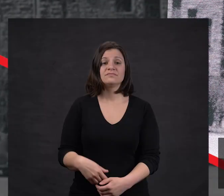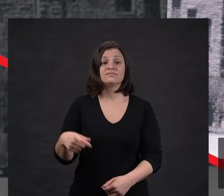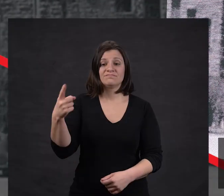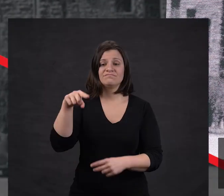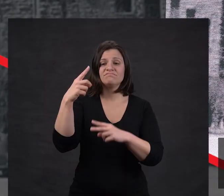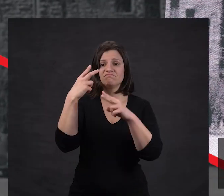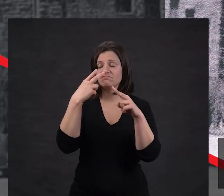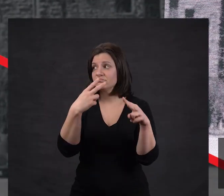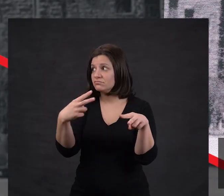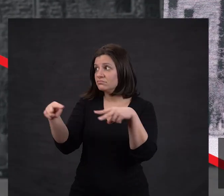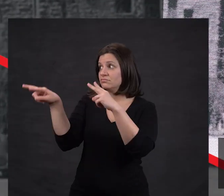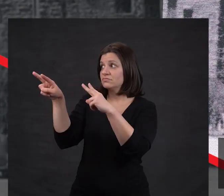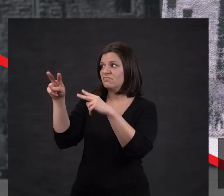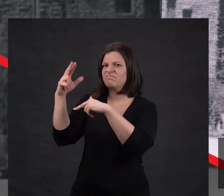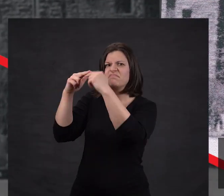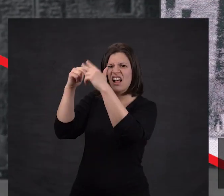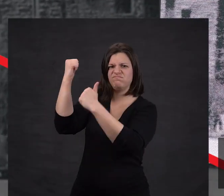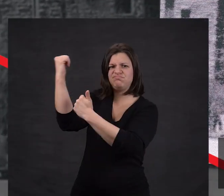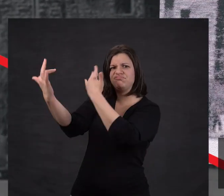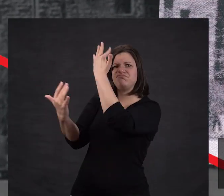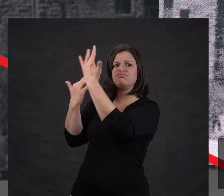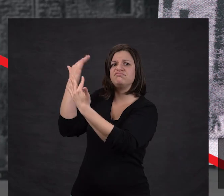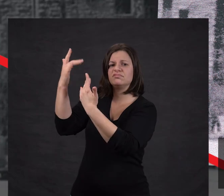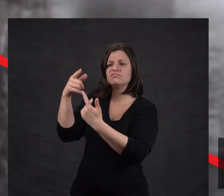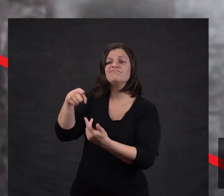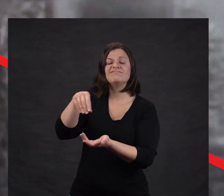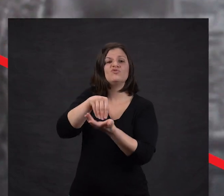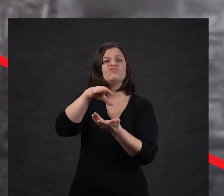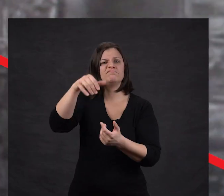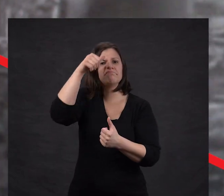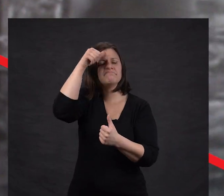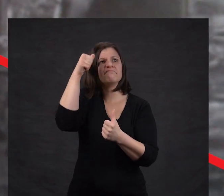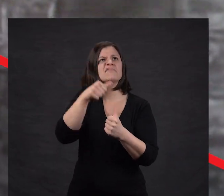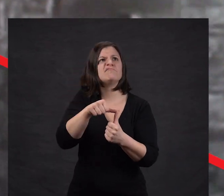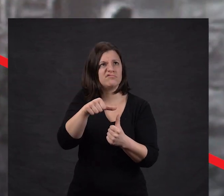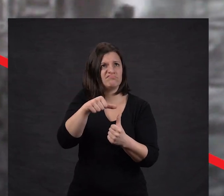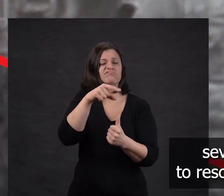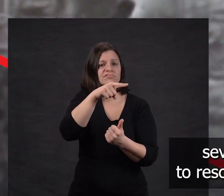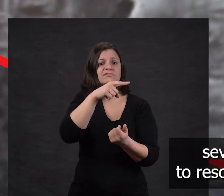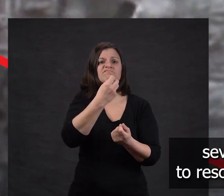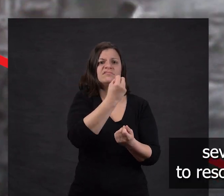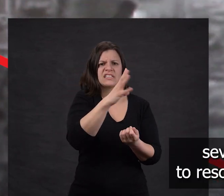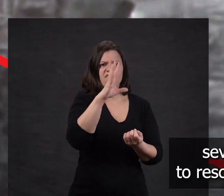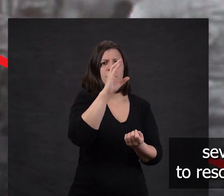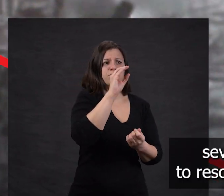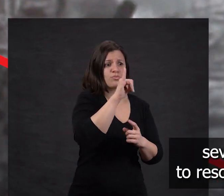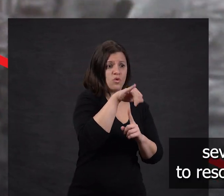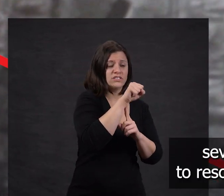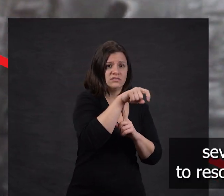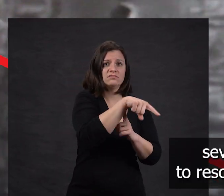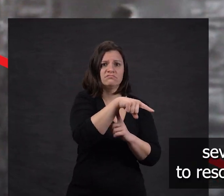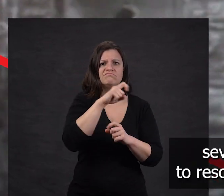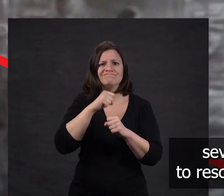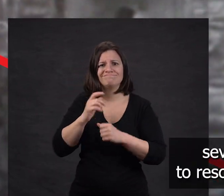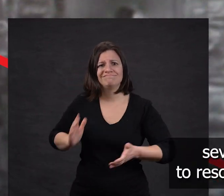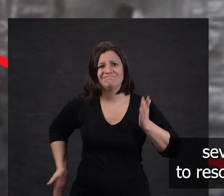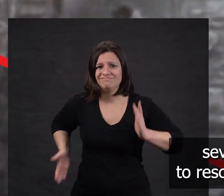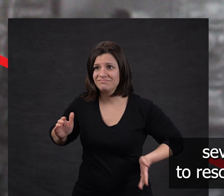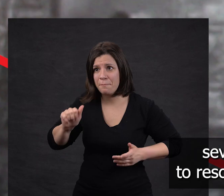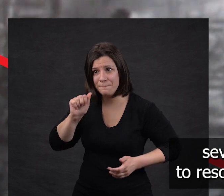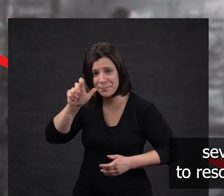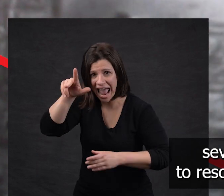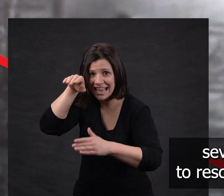When they looked back, the building was on fire. Students remember several boys going back inside to rescue paintings from the